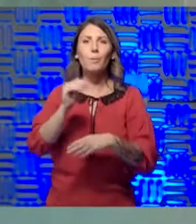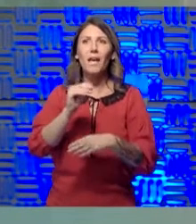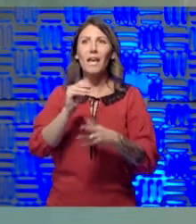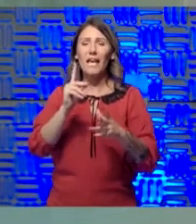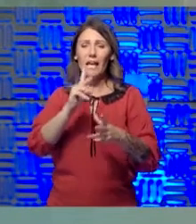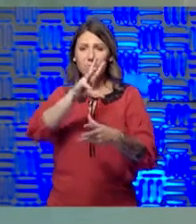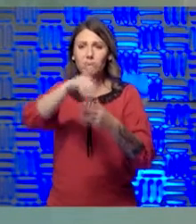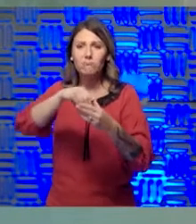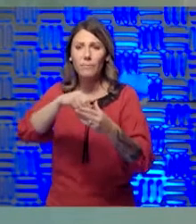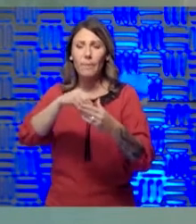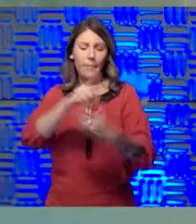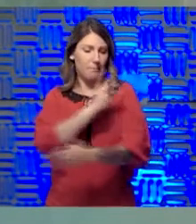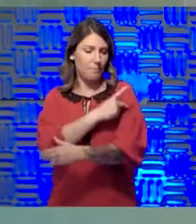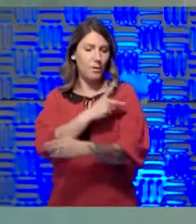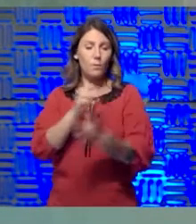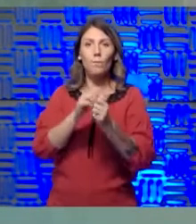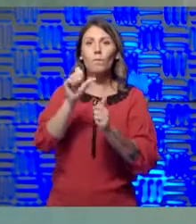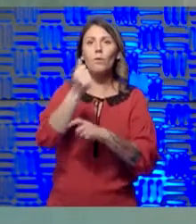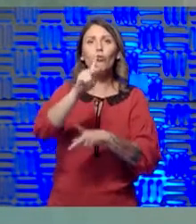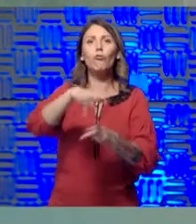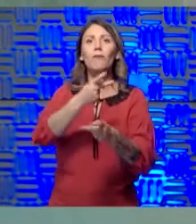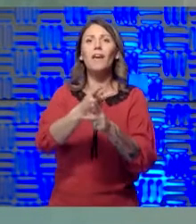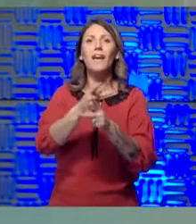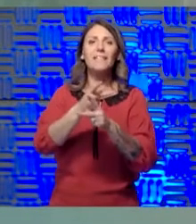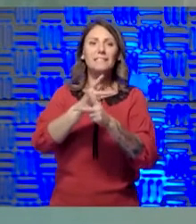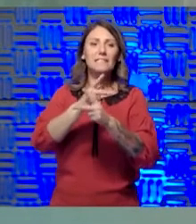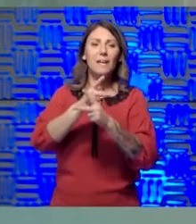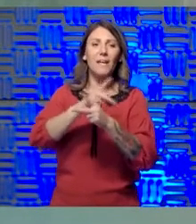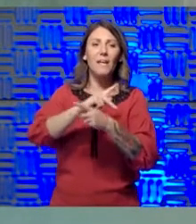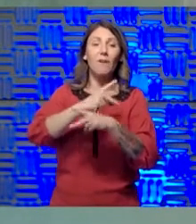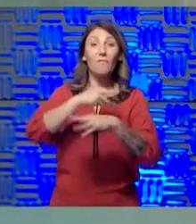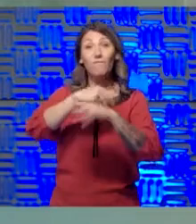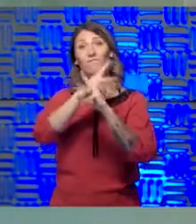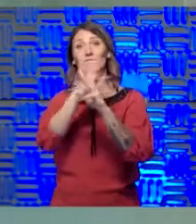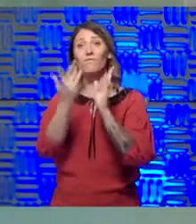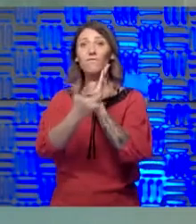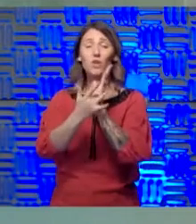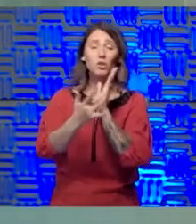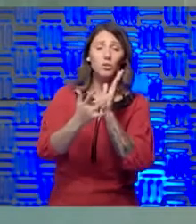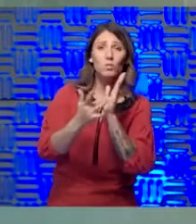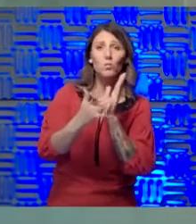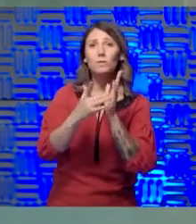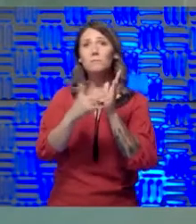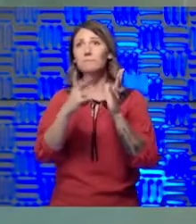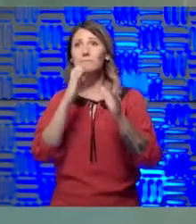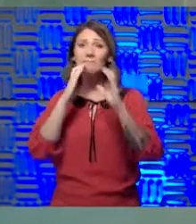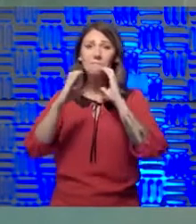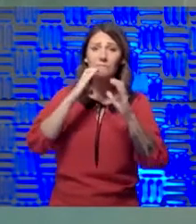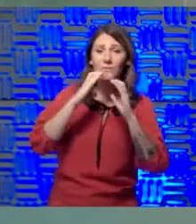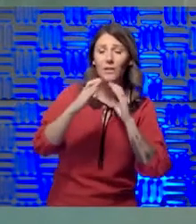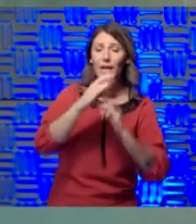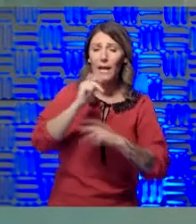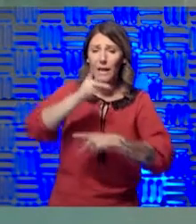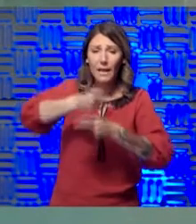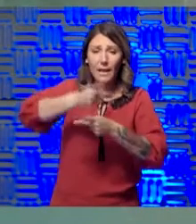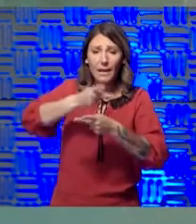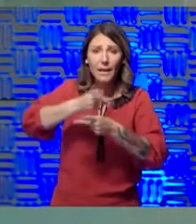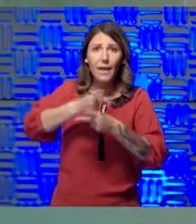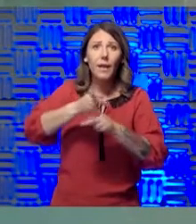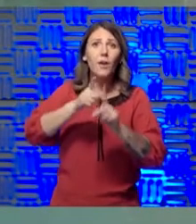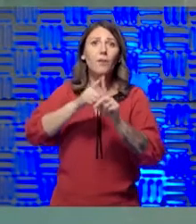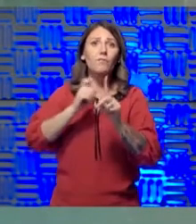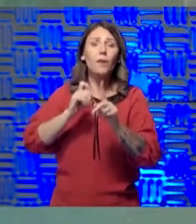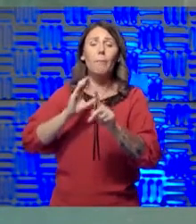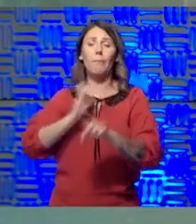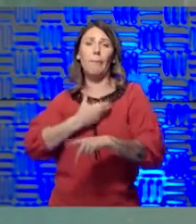patient in other types of virtual comprehensiveness in their care in terms of benefiting from our